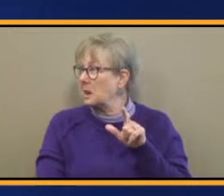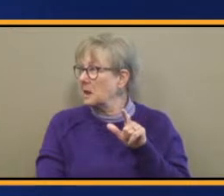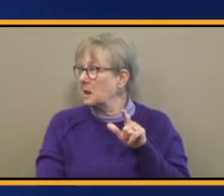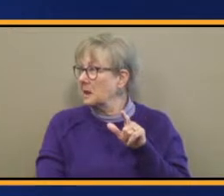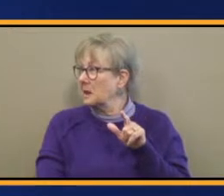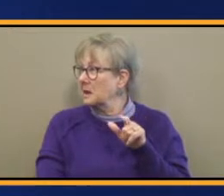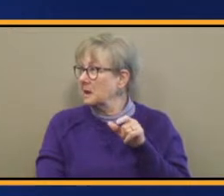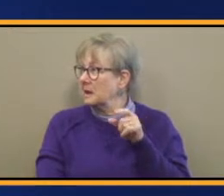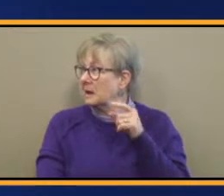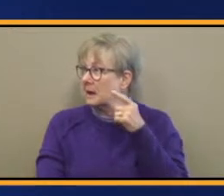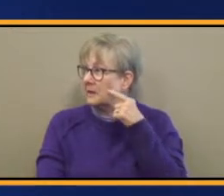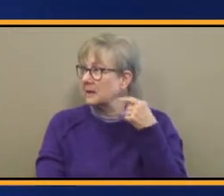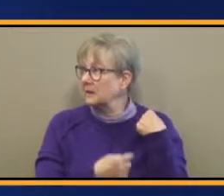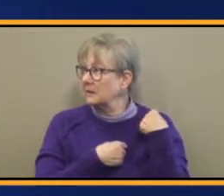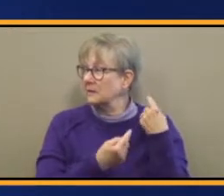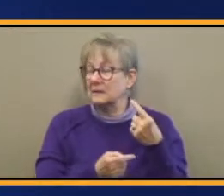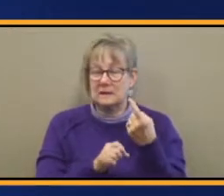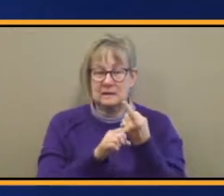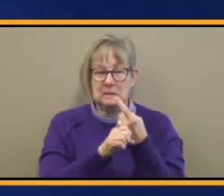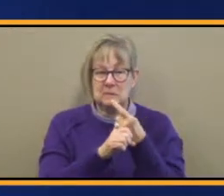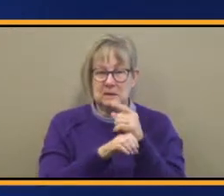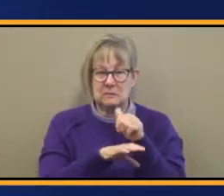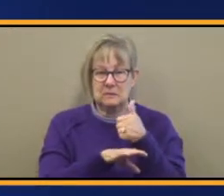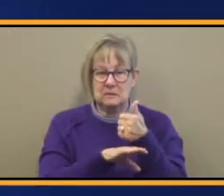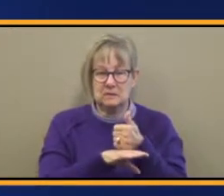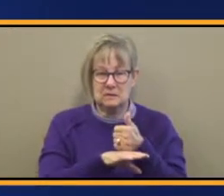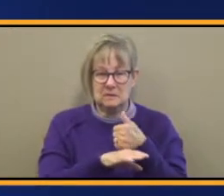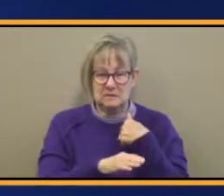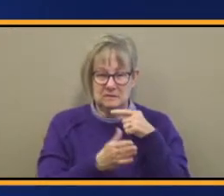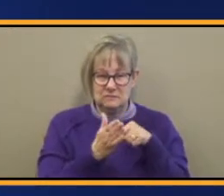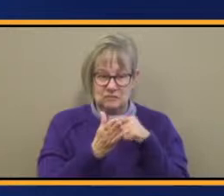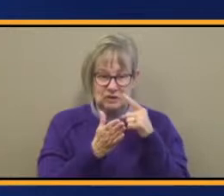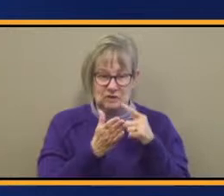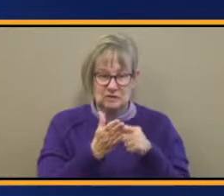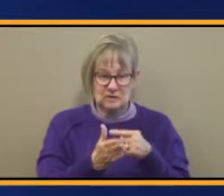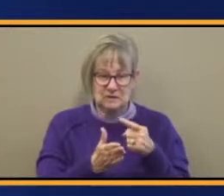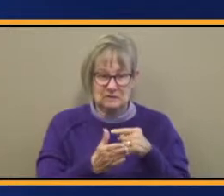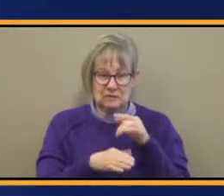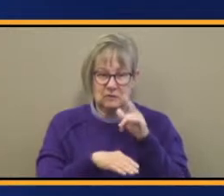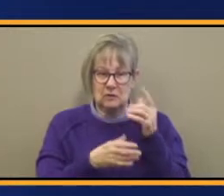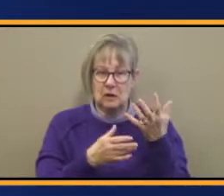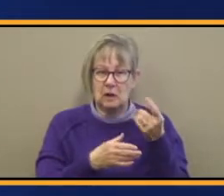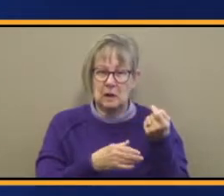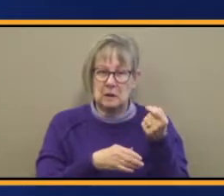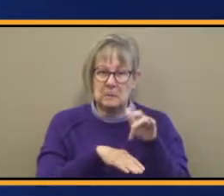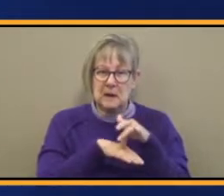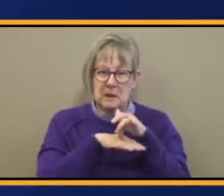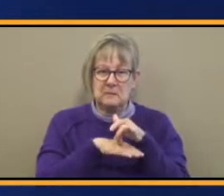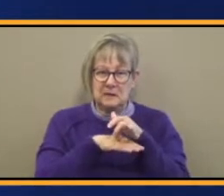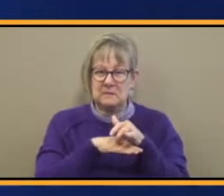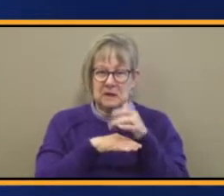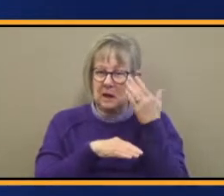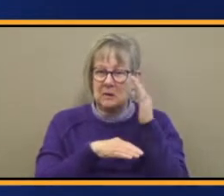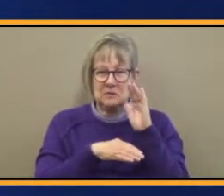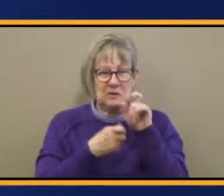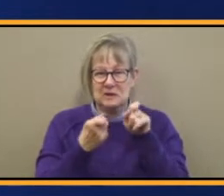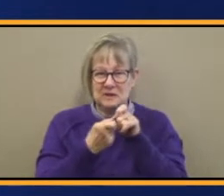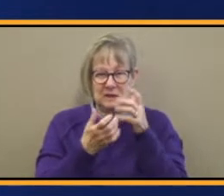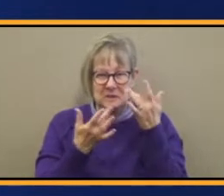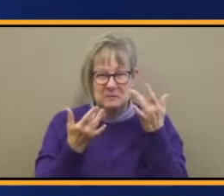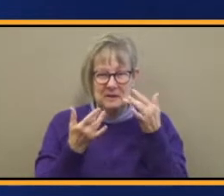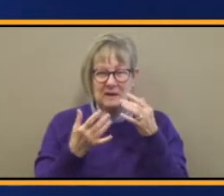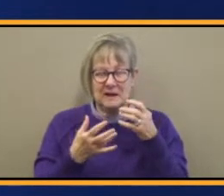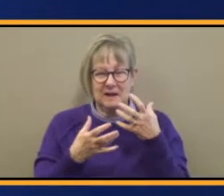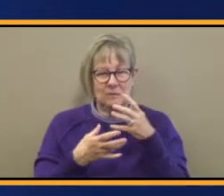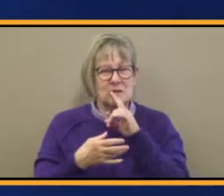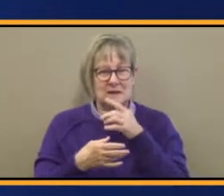I think ever since the meter was installed, I've checked it kind of obsessively. I don't know exactly why. I really like the amount of data that it